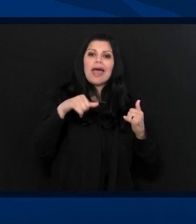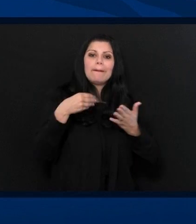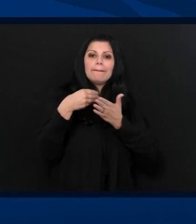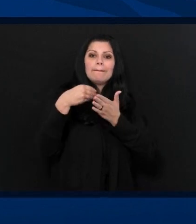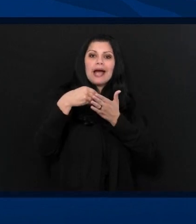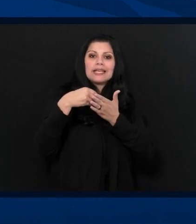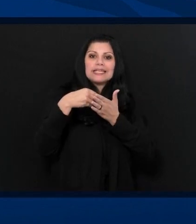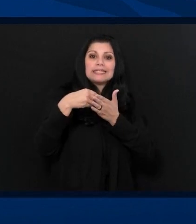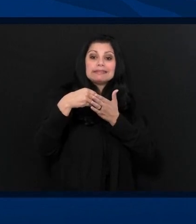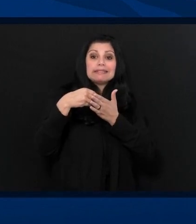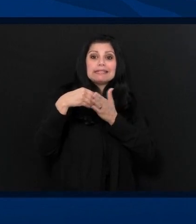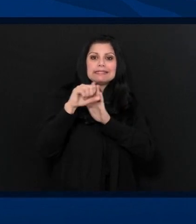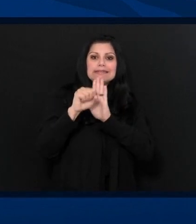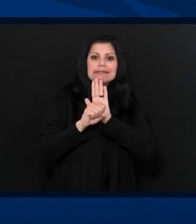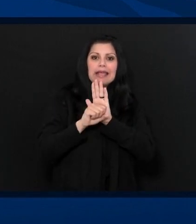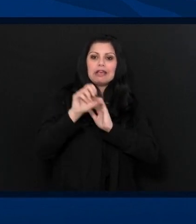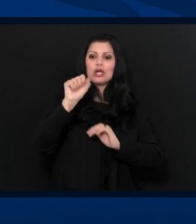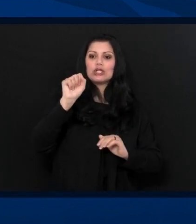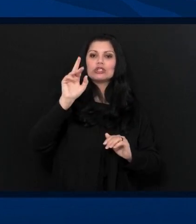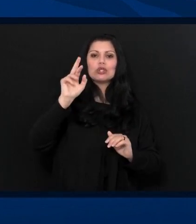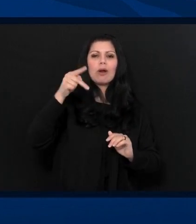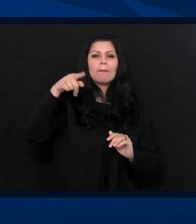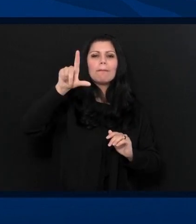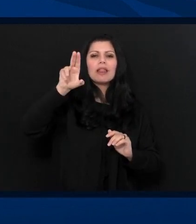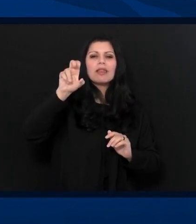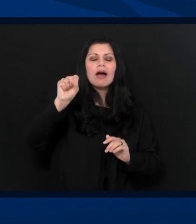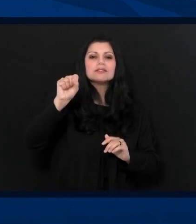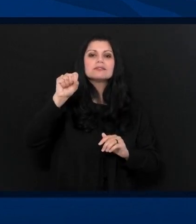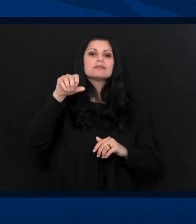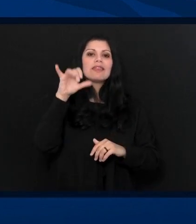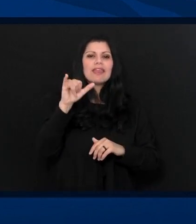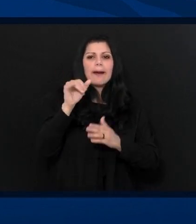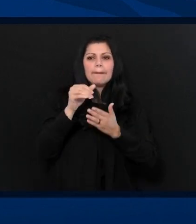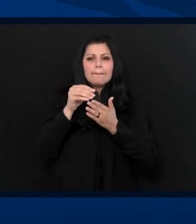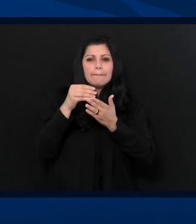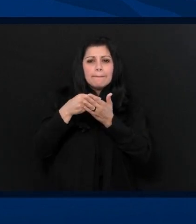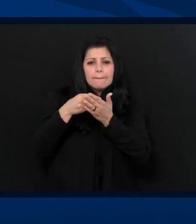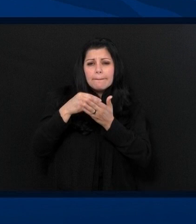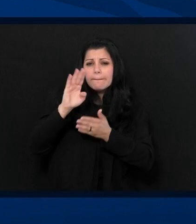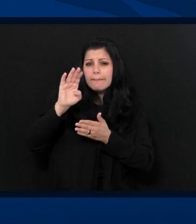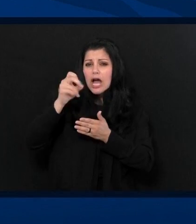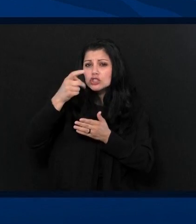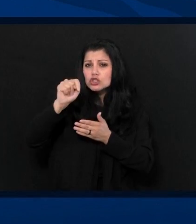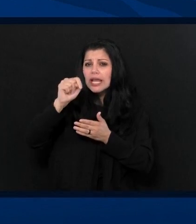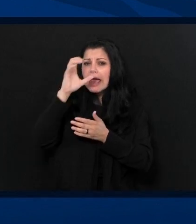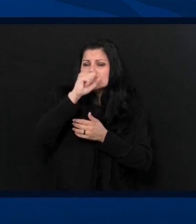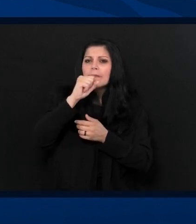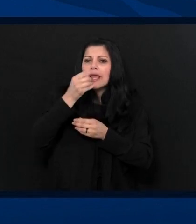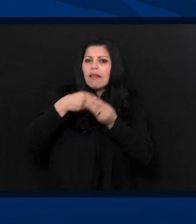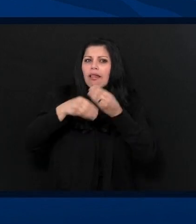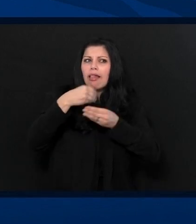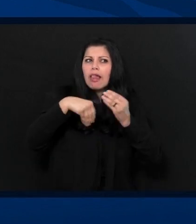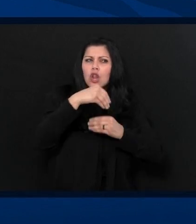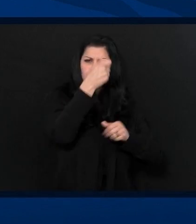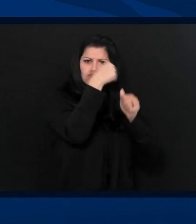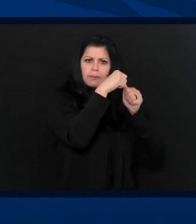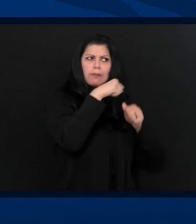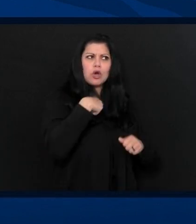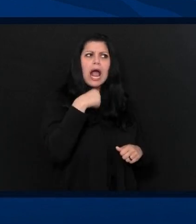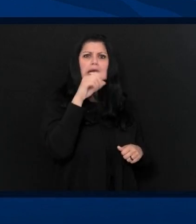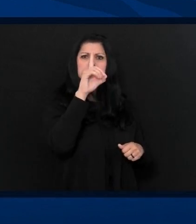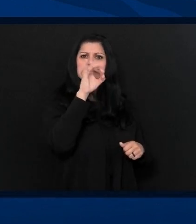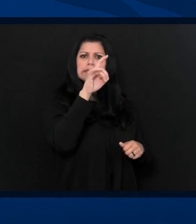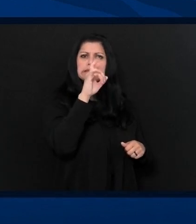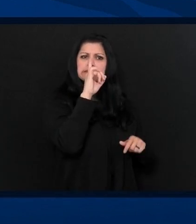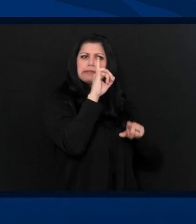come up through the surpluses, through the budget estimates through the first quarter. I asked several briefings ago about